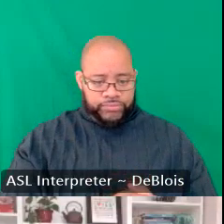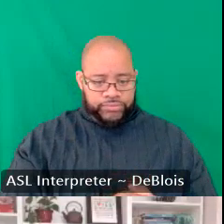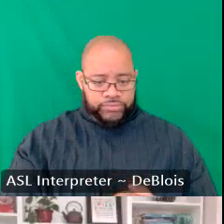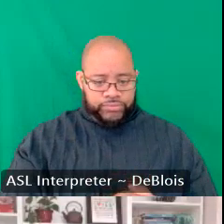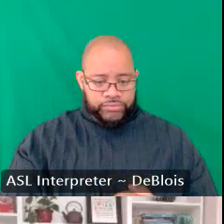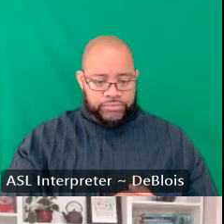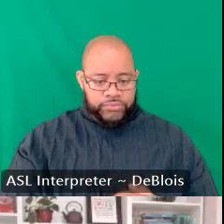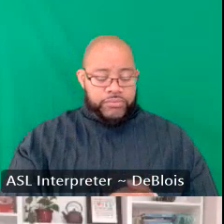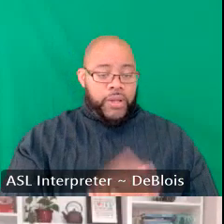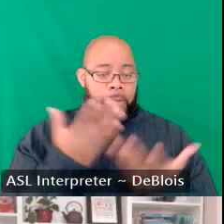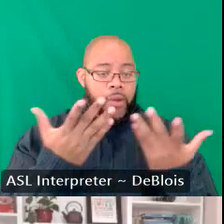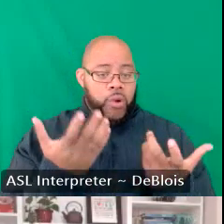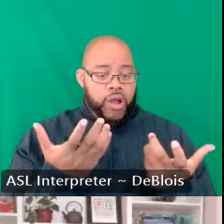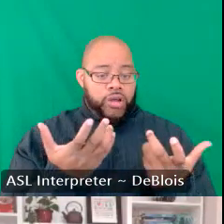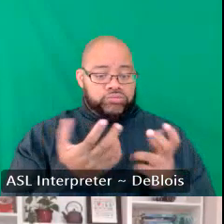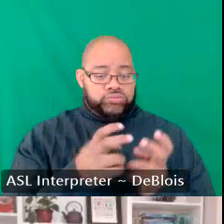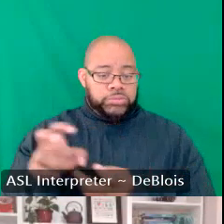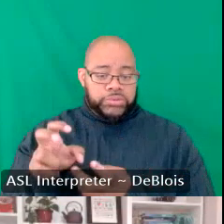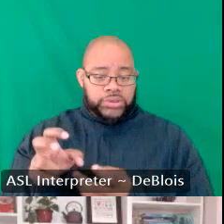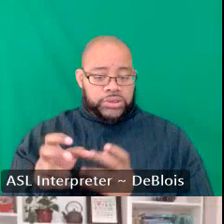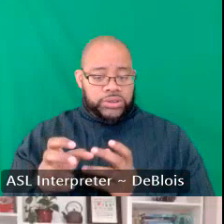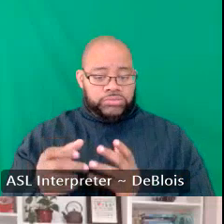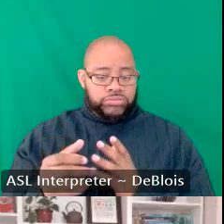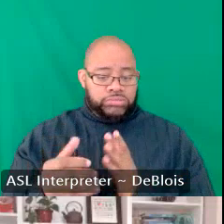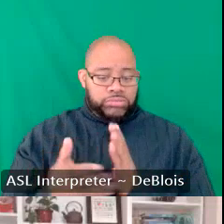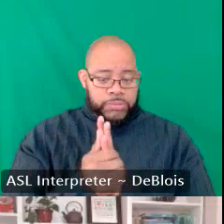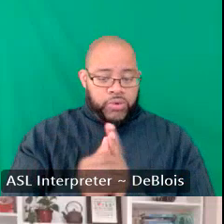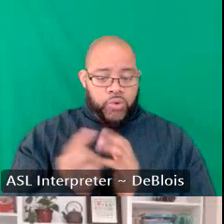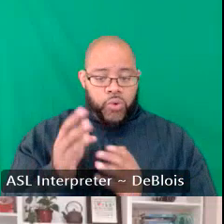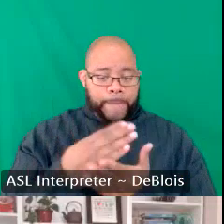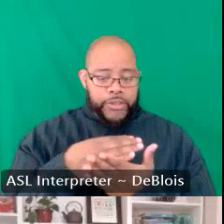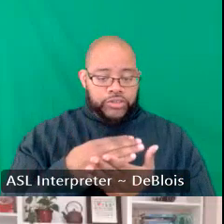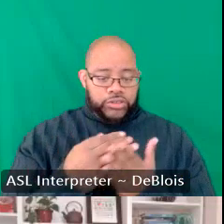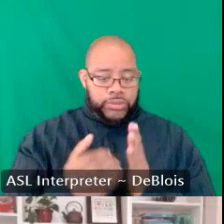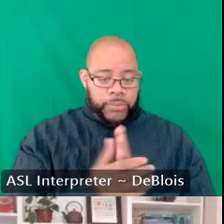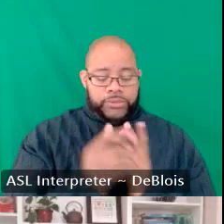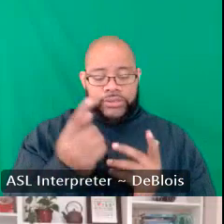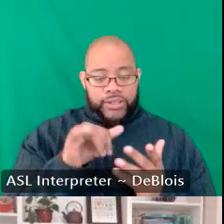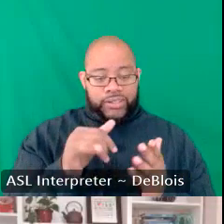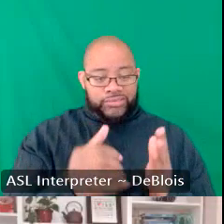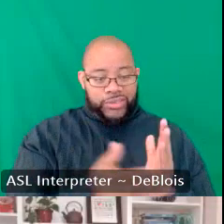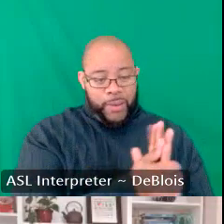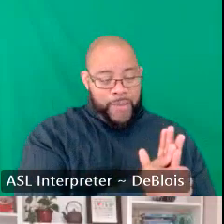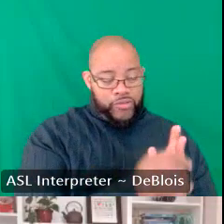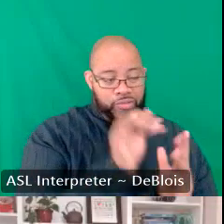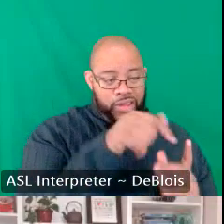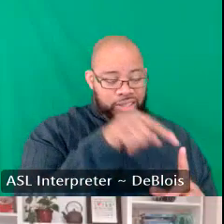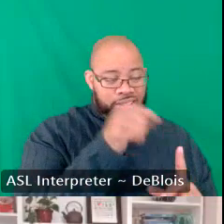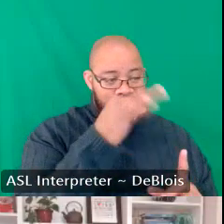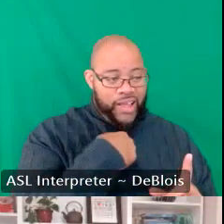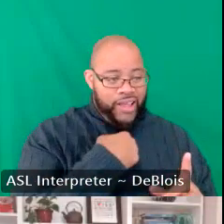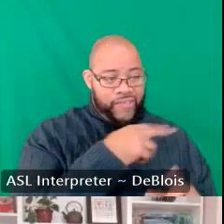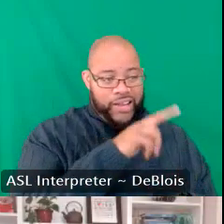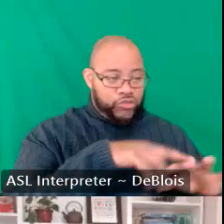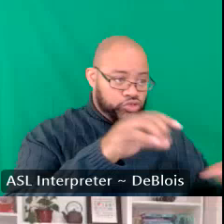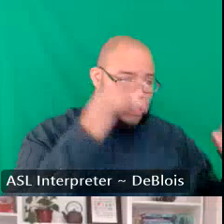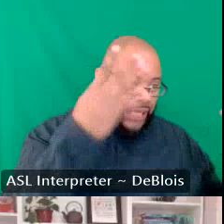may want to transmit a supplemental or a budget amendment. For example, a supplemental would be if there's a natural